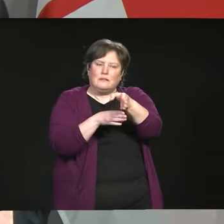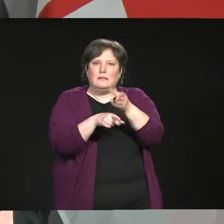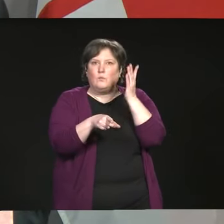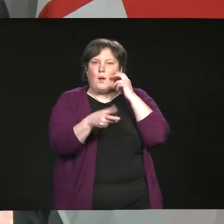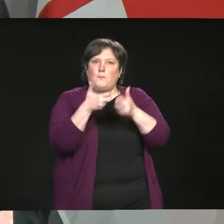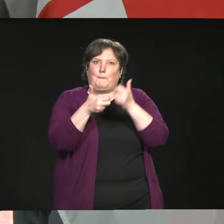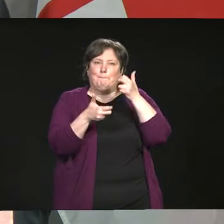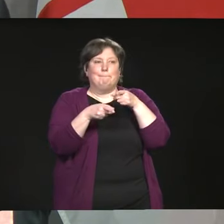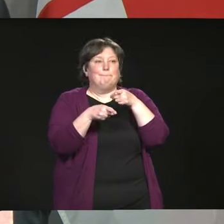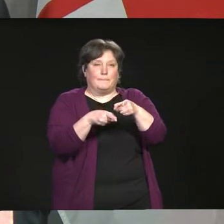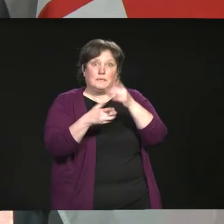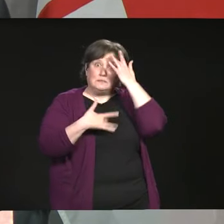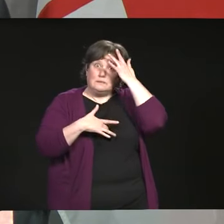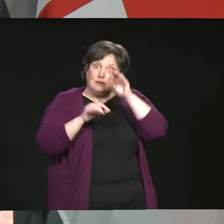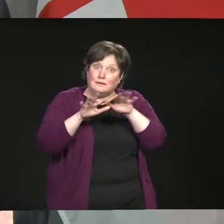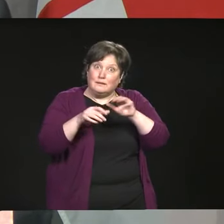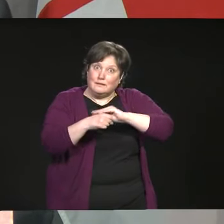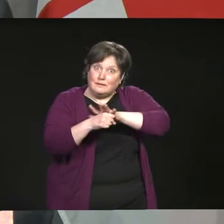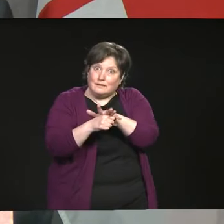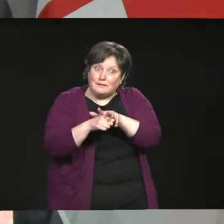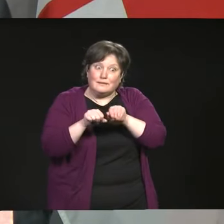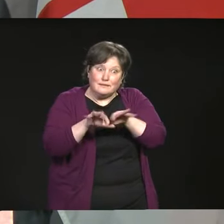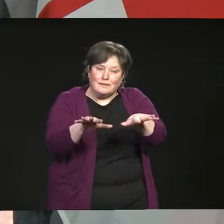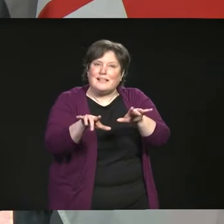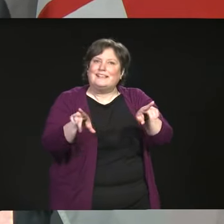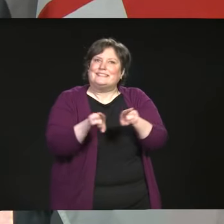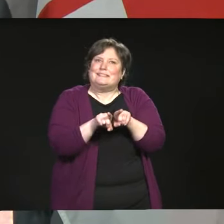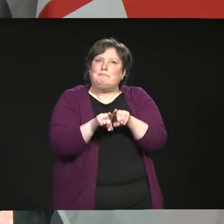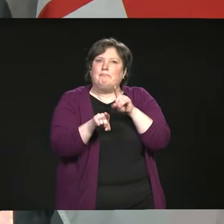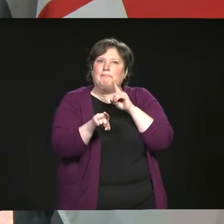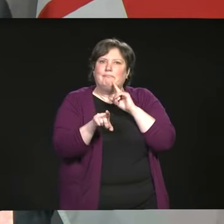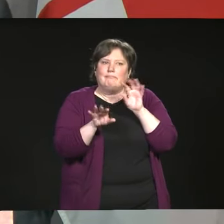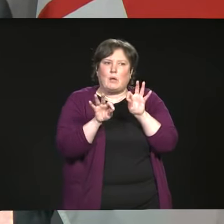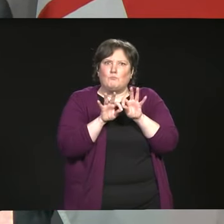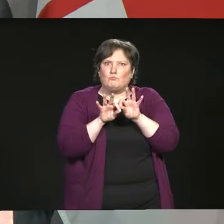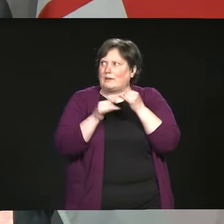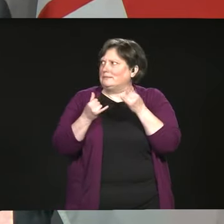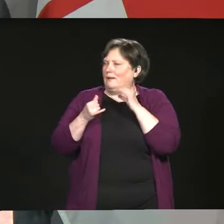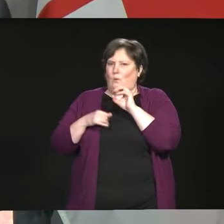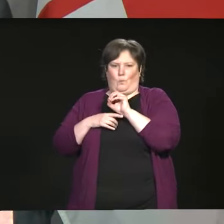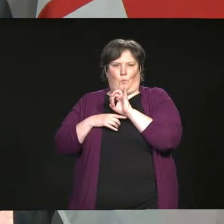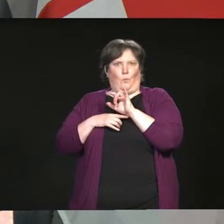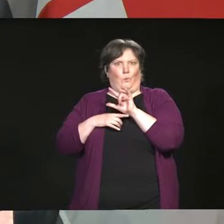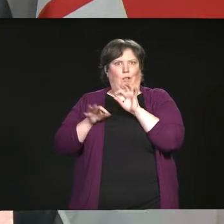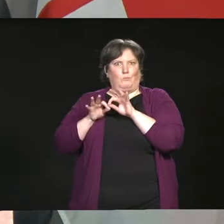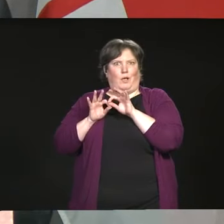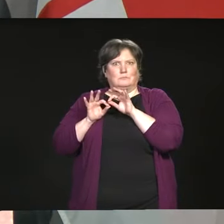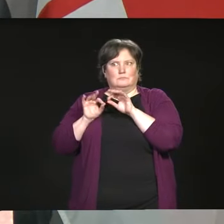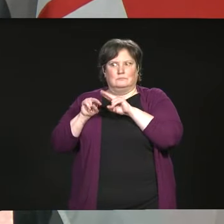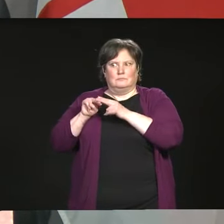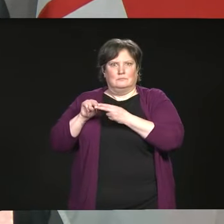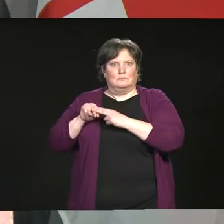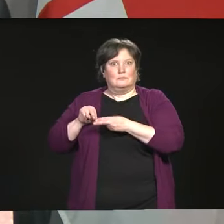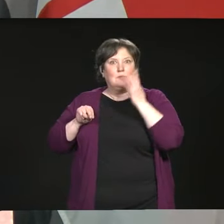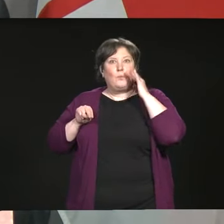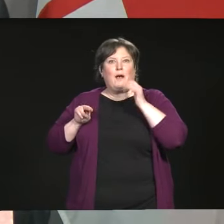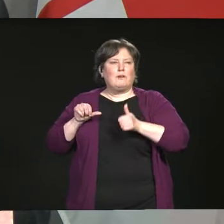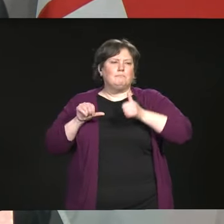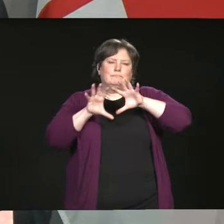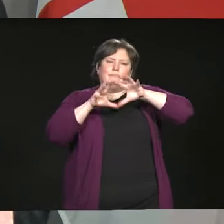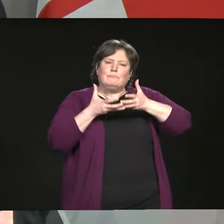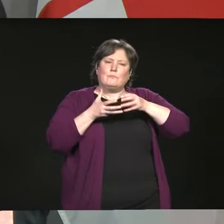low price of oil and gas as a result of the OPEC decisions. So we know that that's at